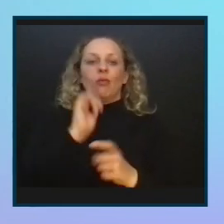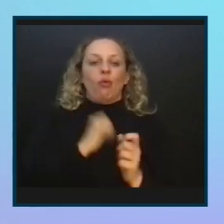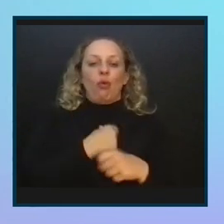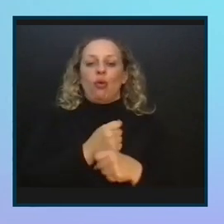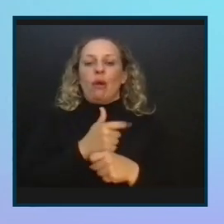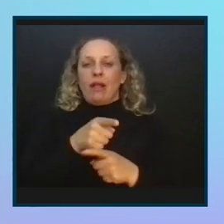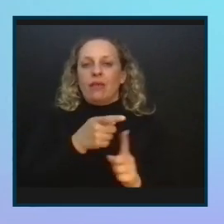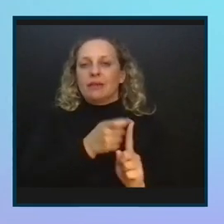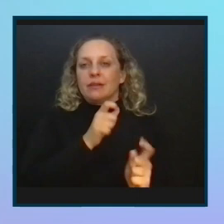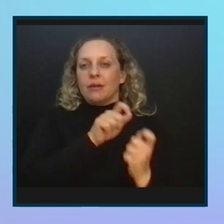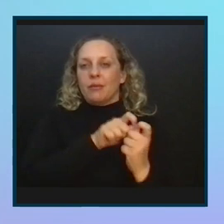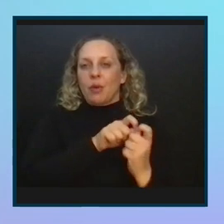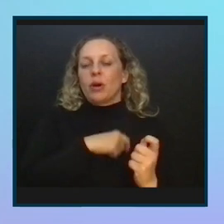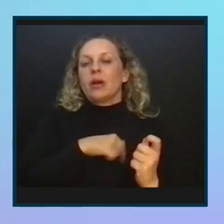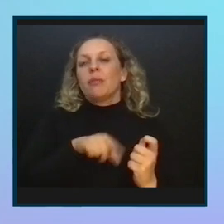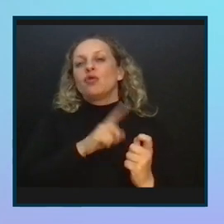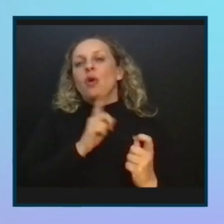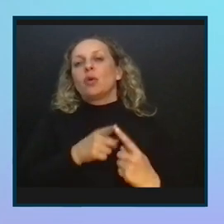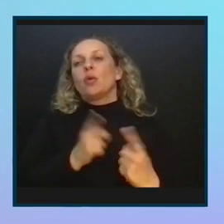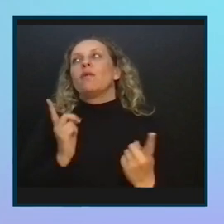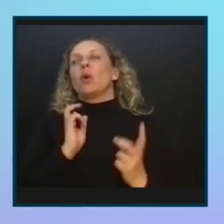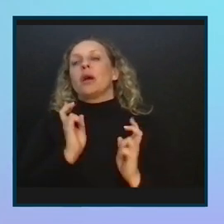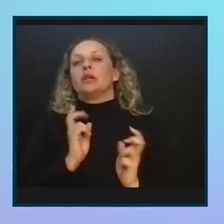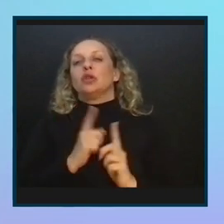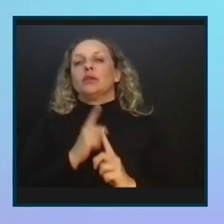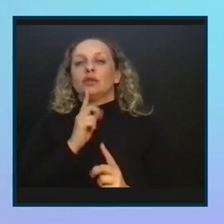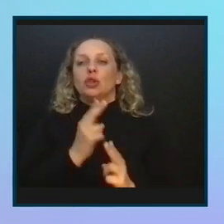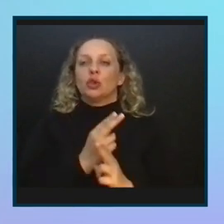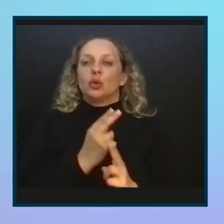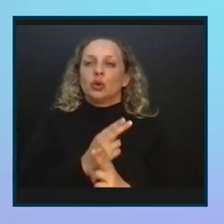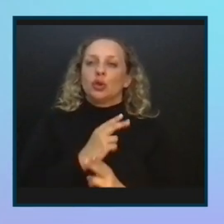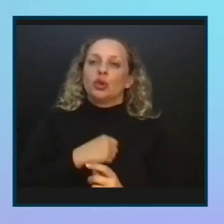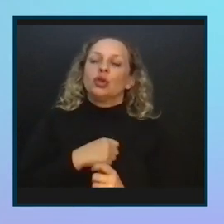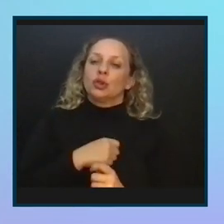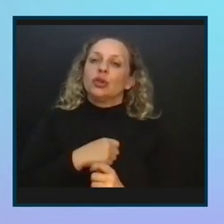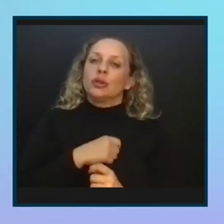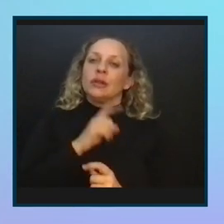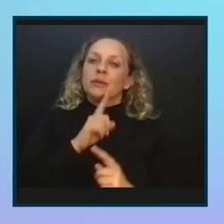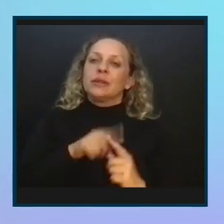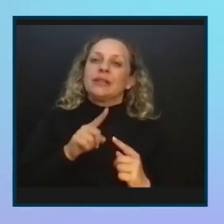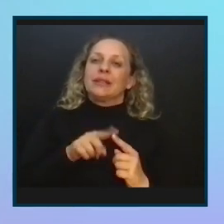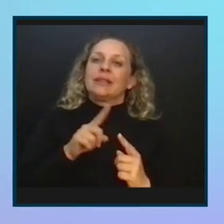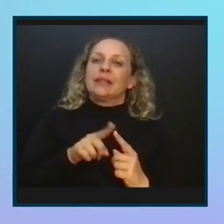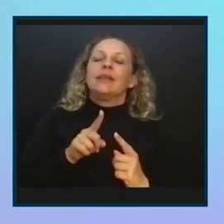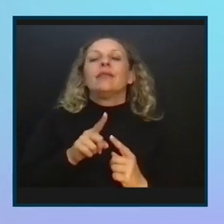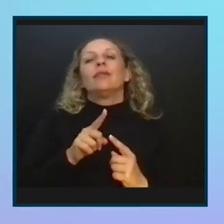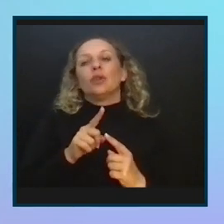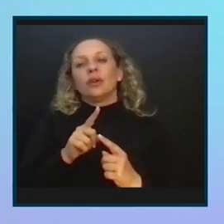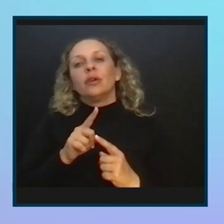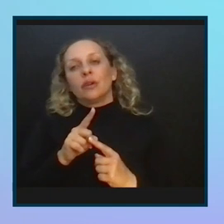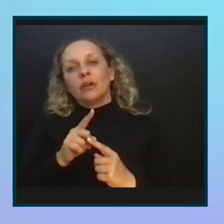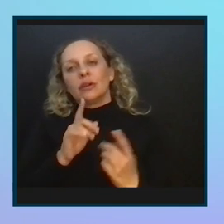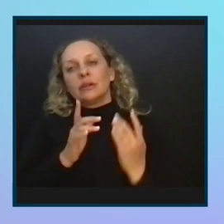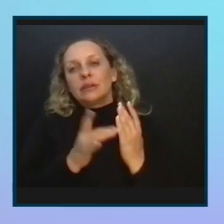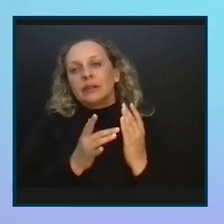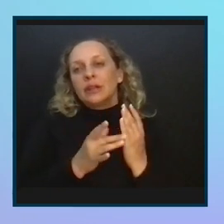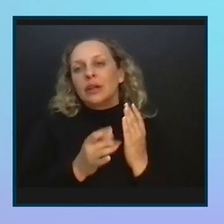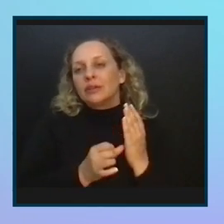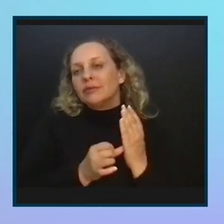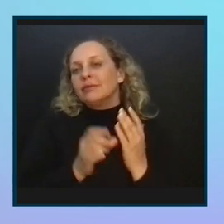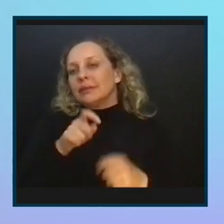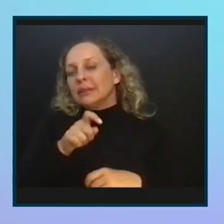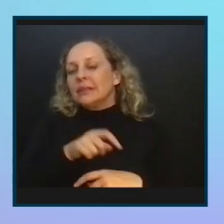this component. So trying to avoid issues for users with different assistive technology needs or